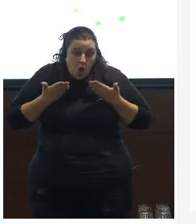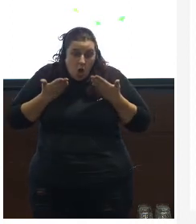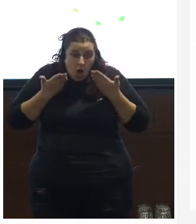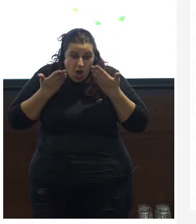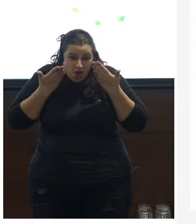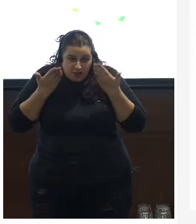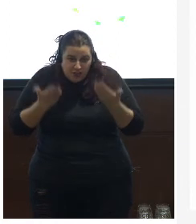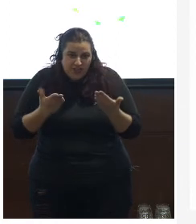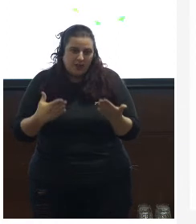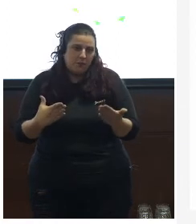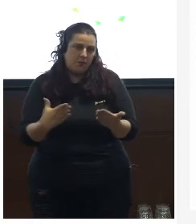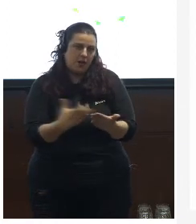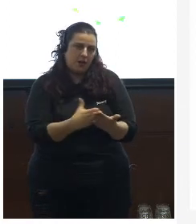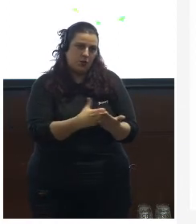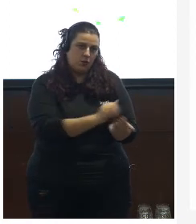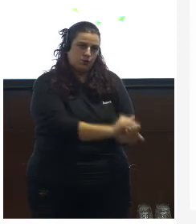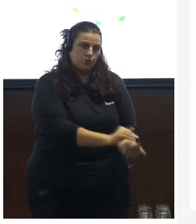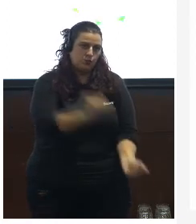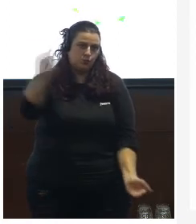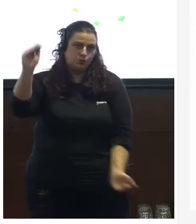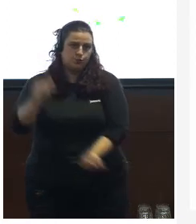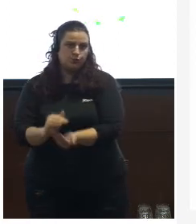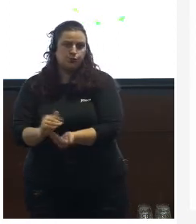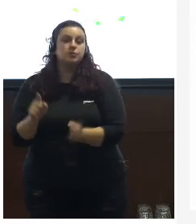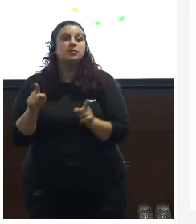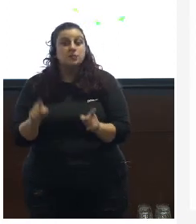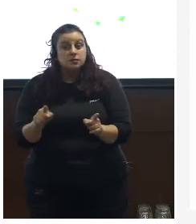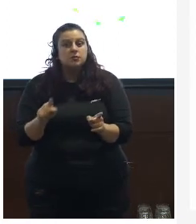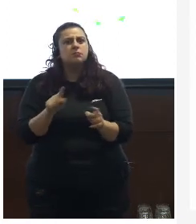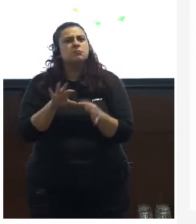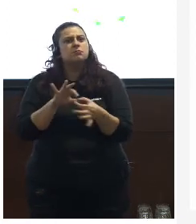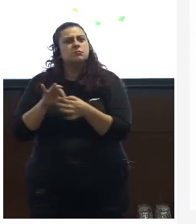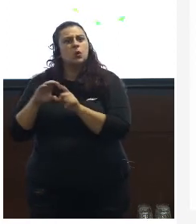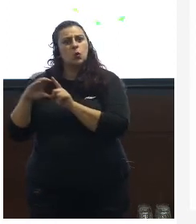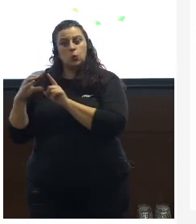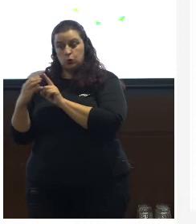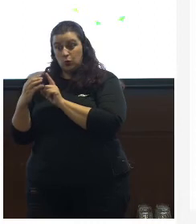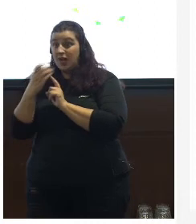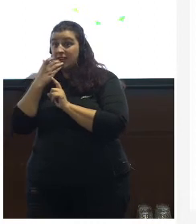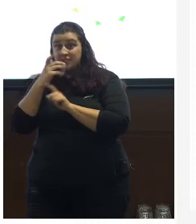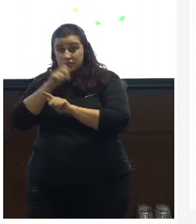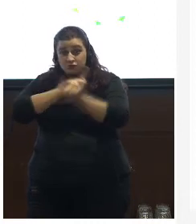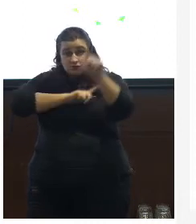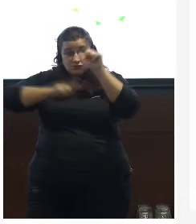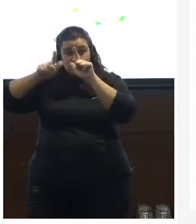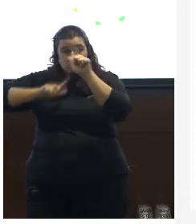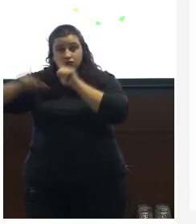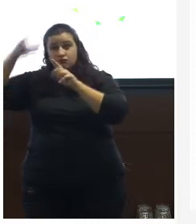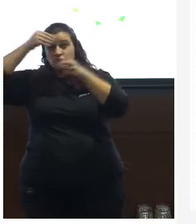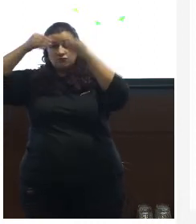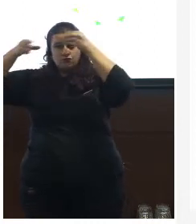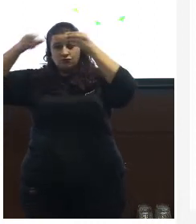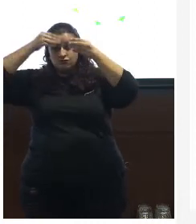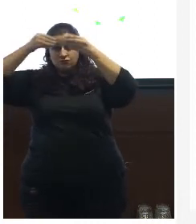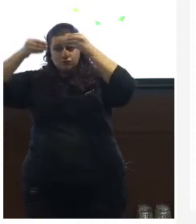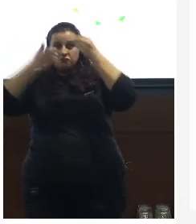because traveling is getting culture and getting better. Even stepping outside your door, it means that